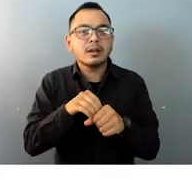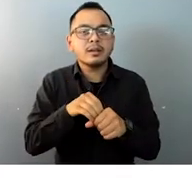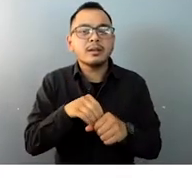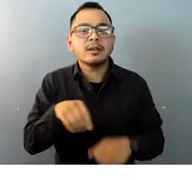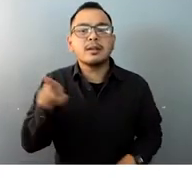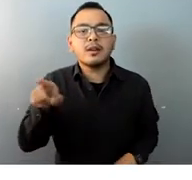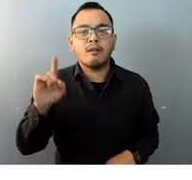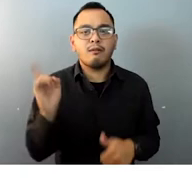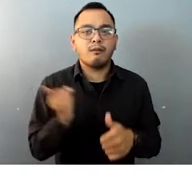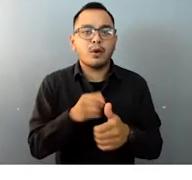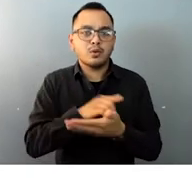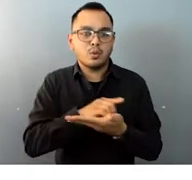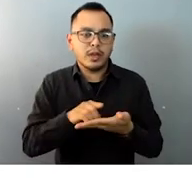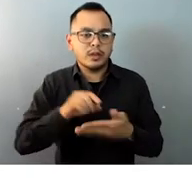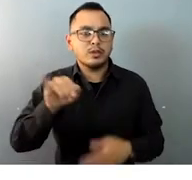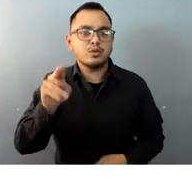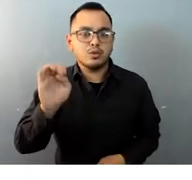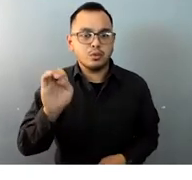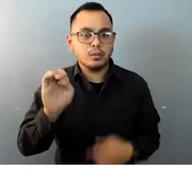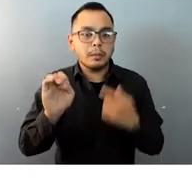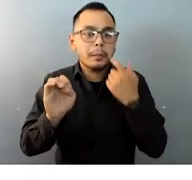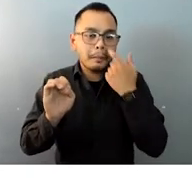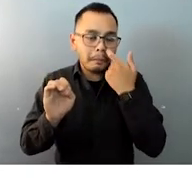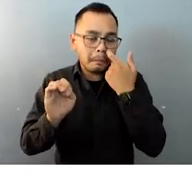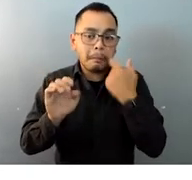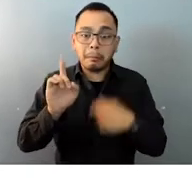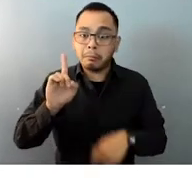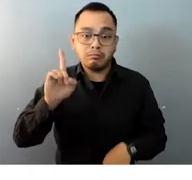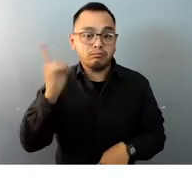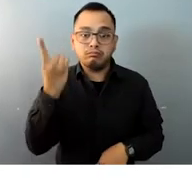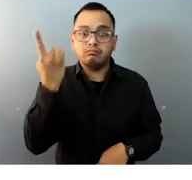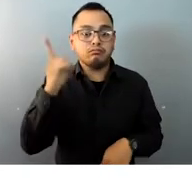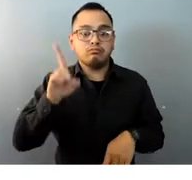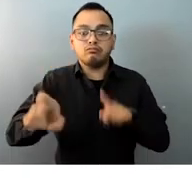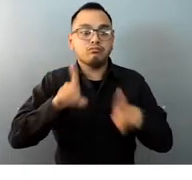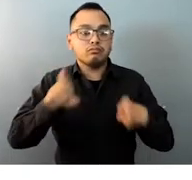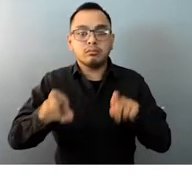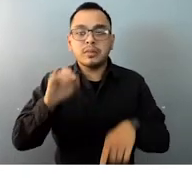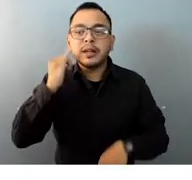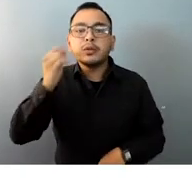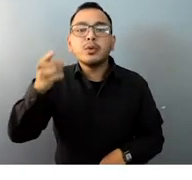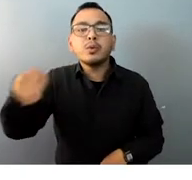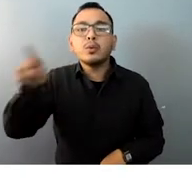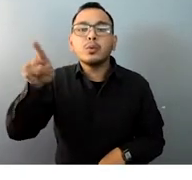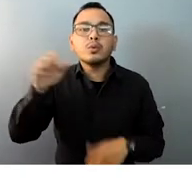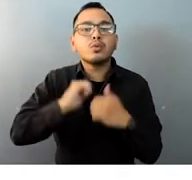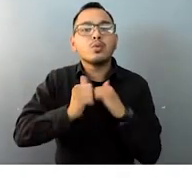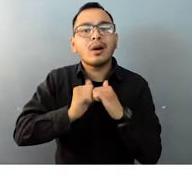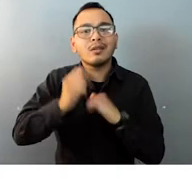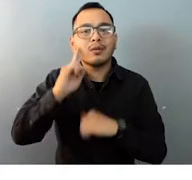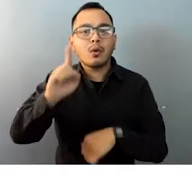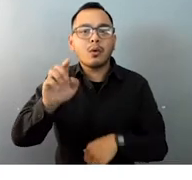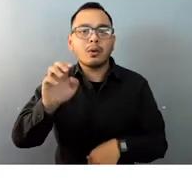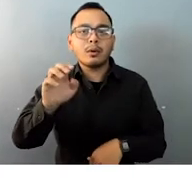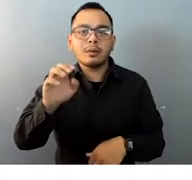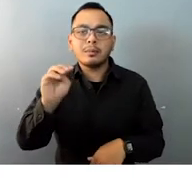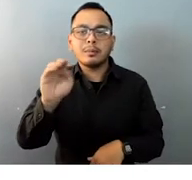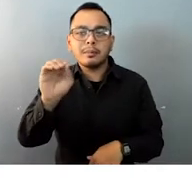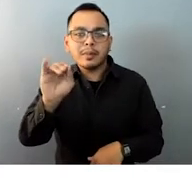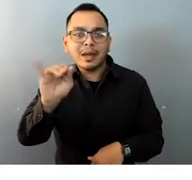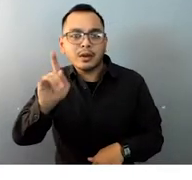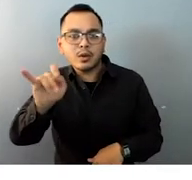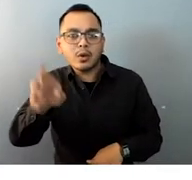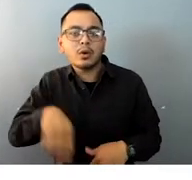being held in actually the first week of June. And that's a question I ask everybody, when you're running for mayor or when you're running